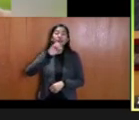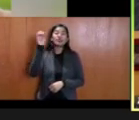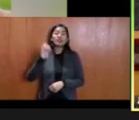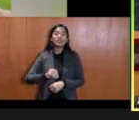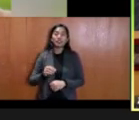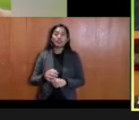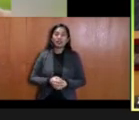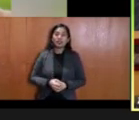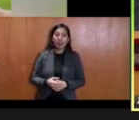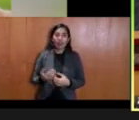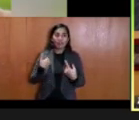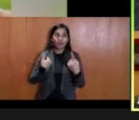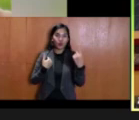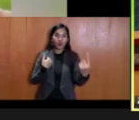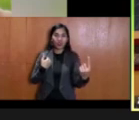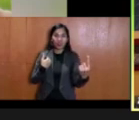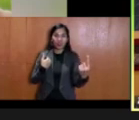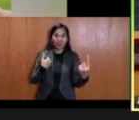There's one. 10.